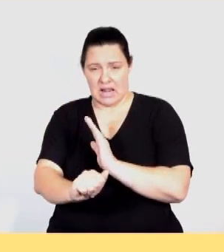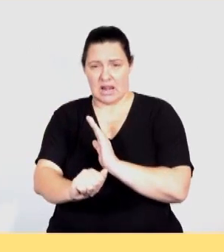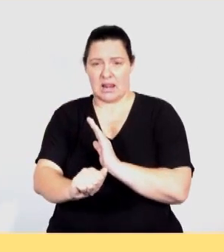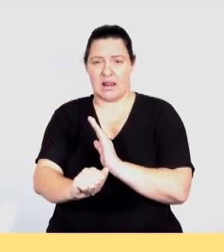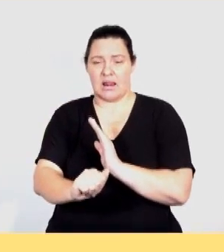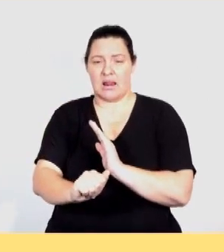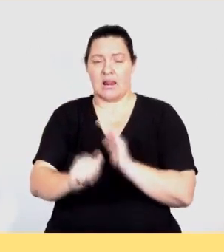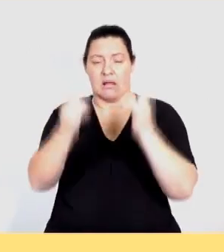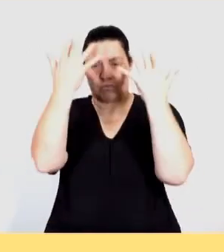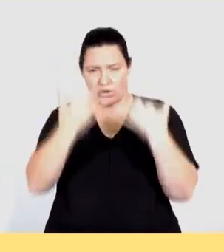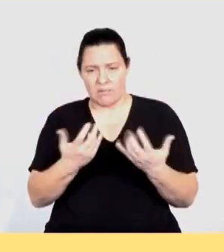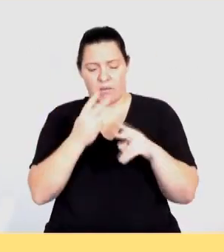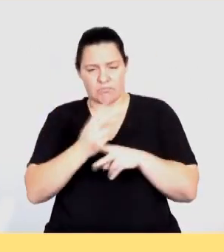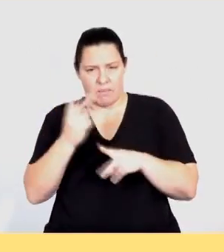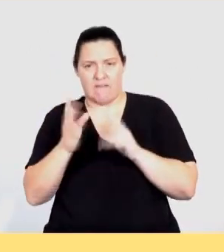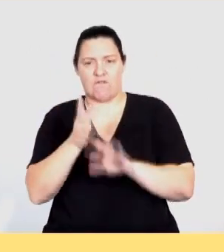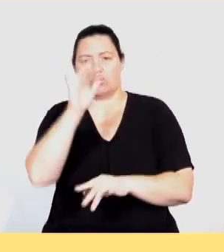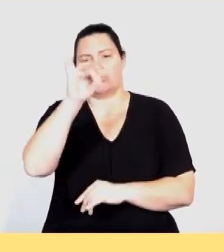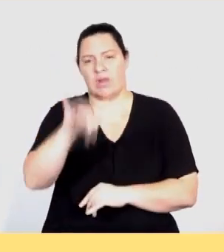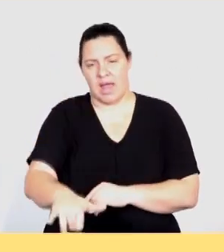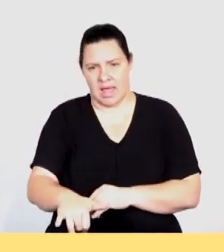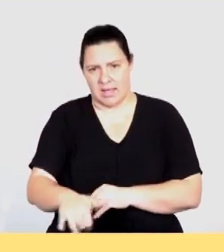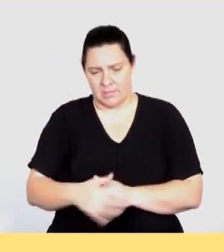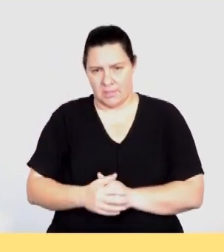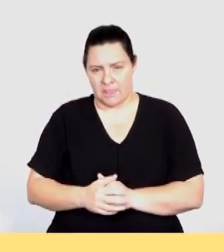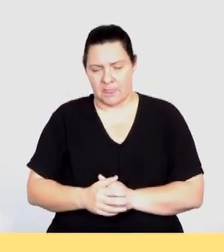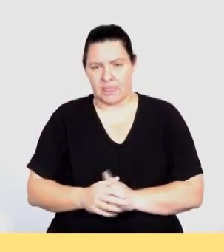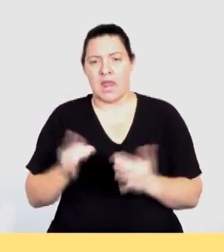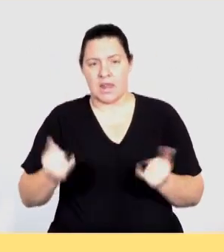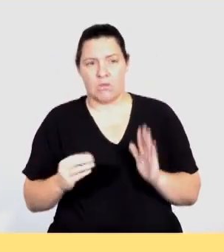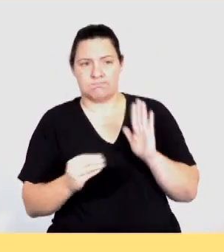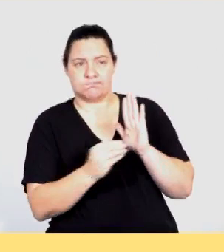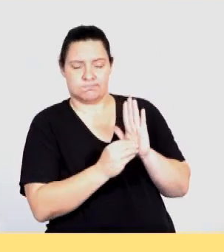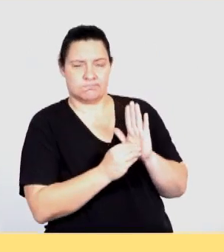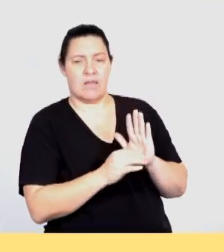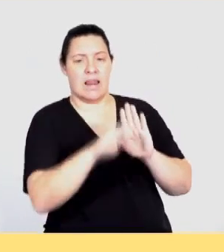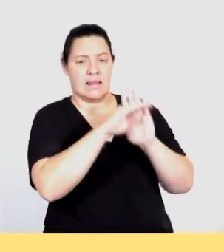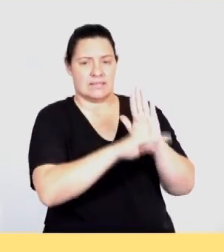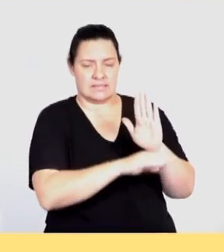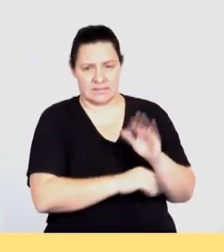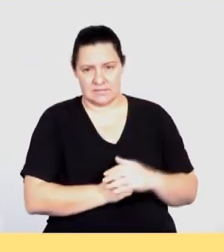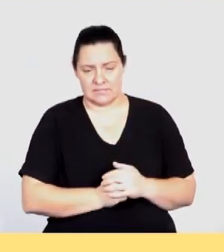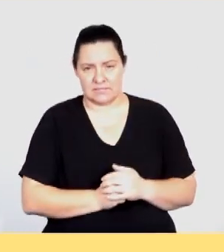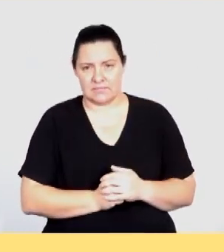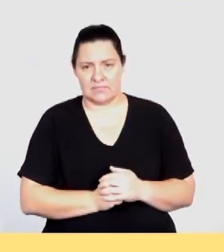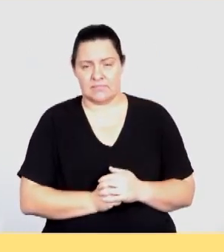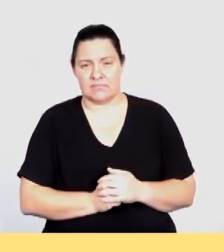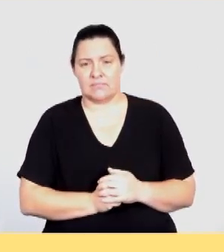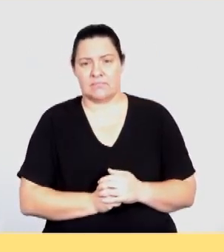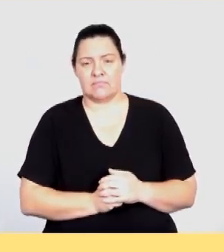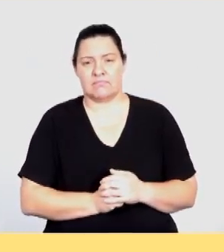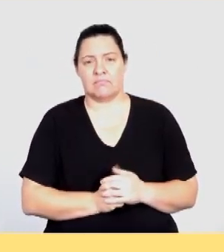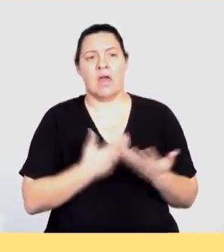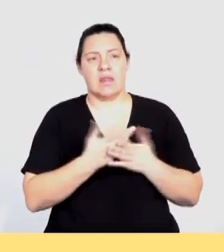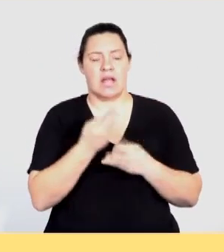has asked you to help them prepare the books for the month of July. So here is their debtors list, okay?